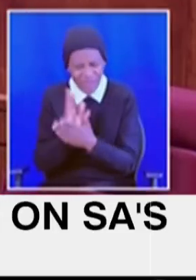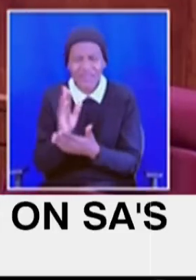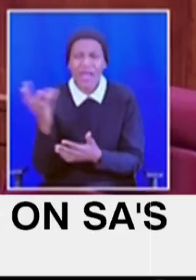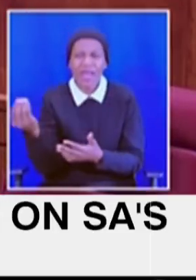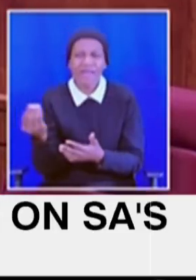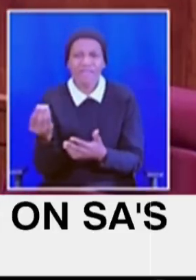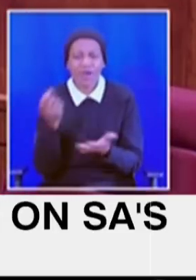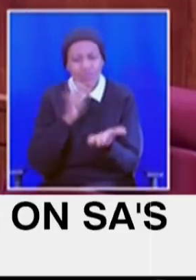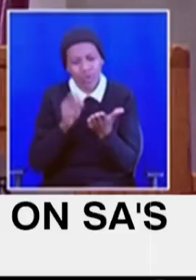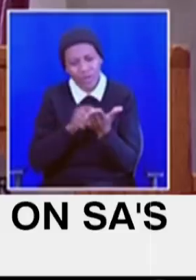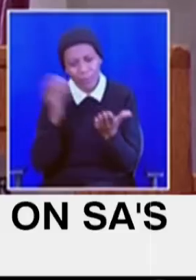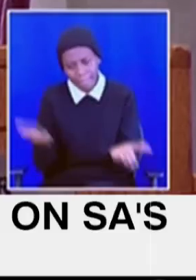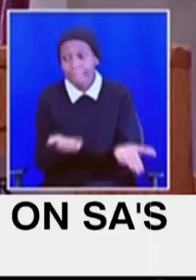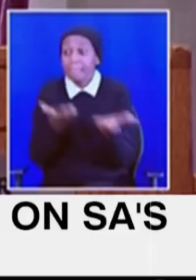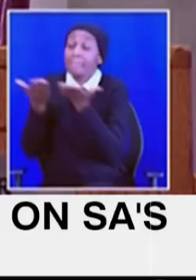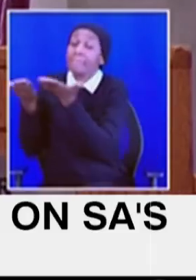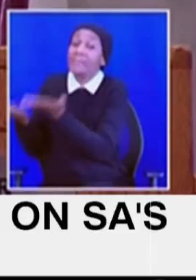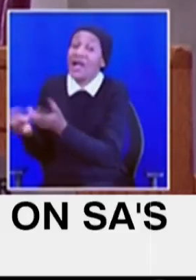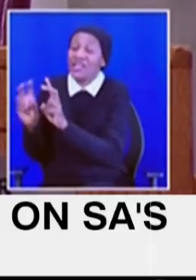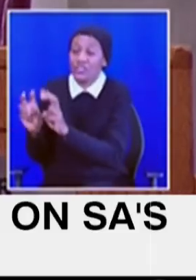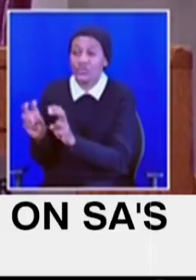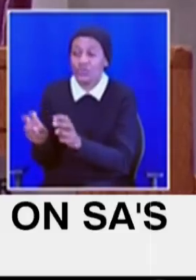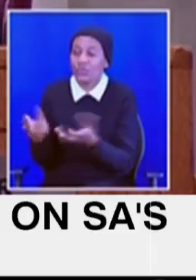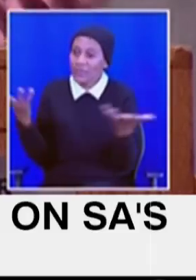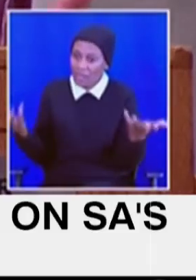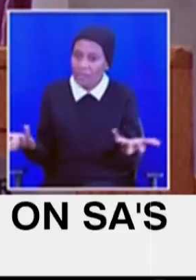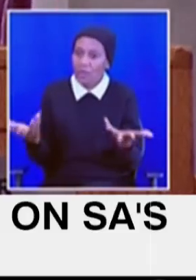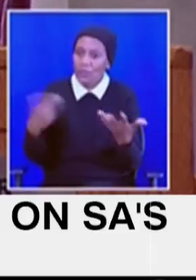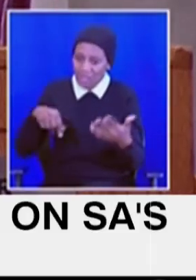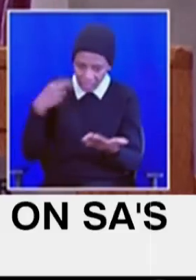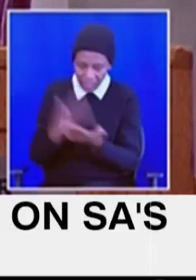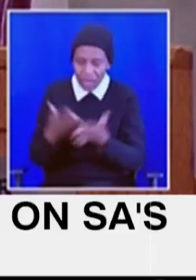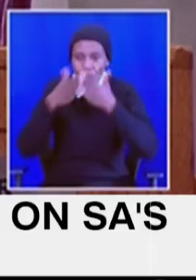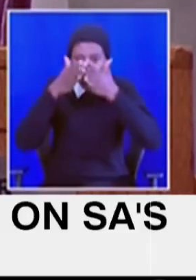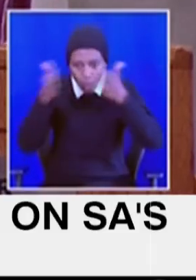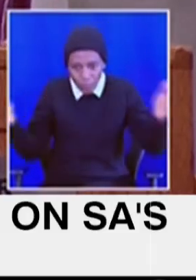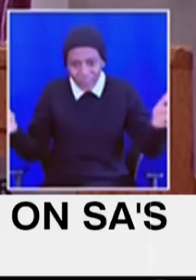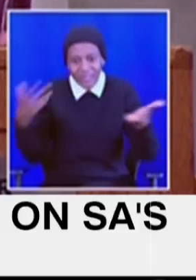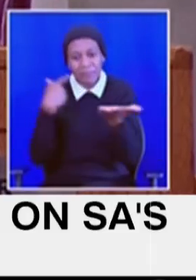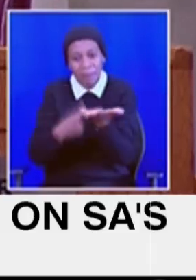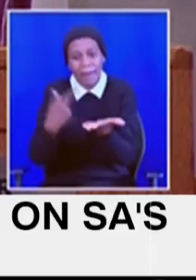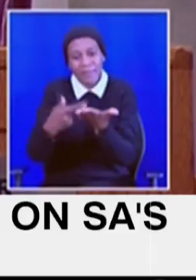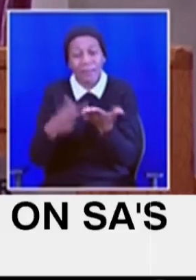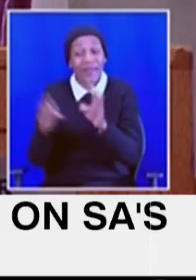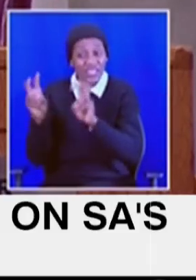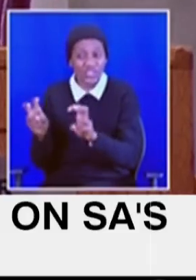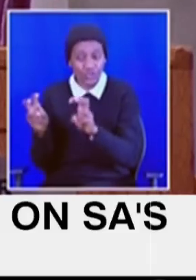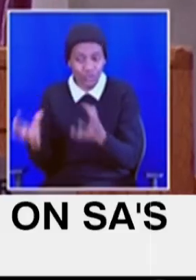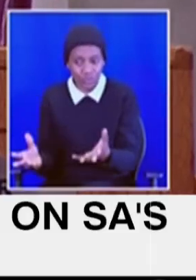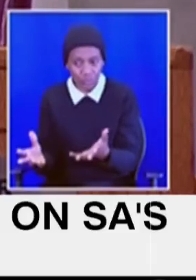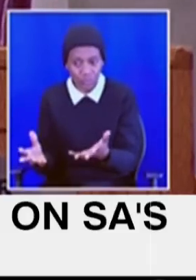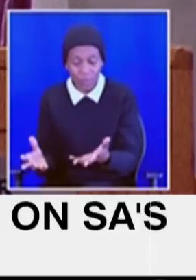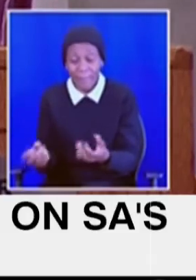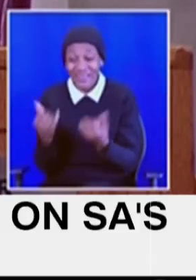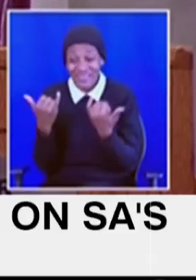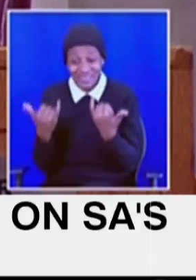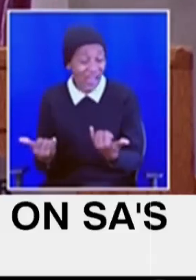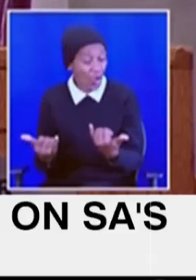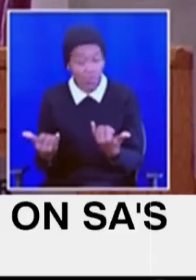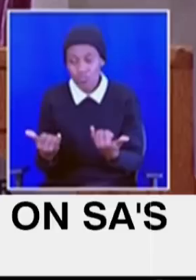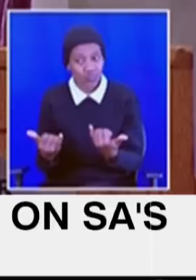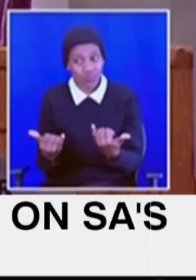this House so that the issue then is openly debated. But until that